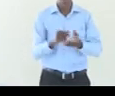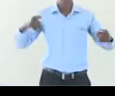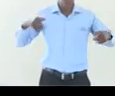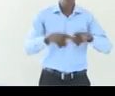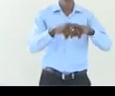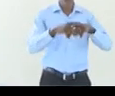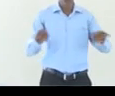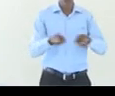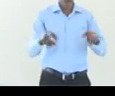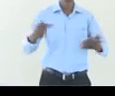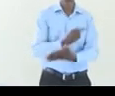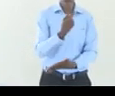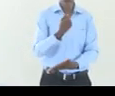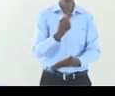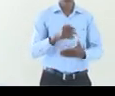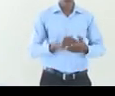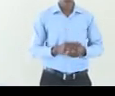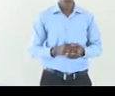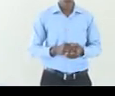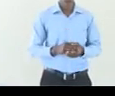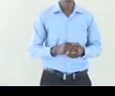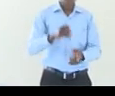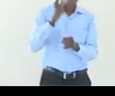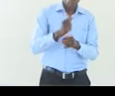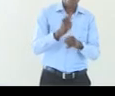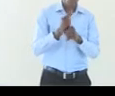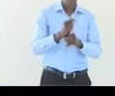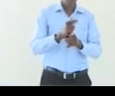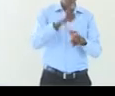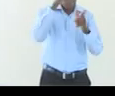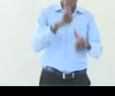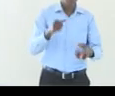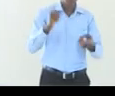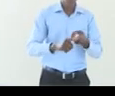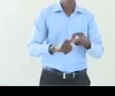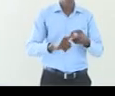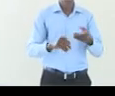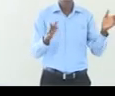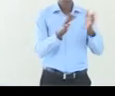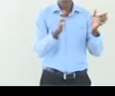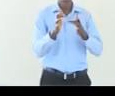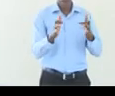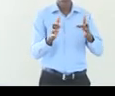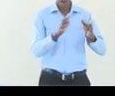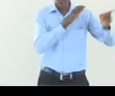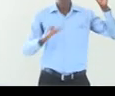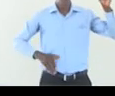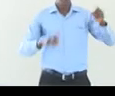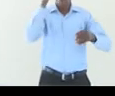and conflict in the family, at work, in the society, as every committed Christian already knows. Even